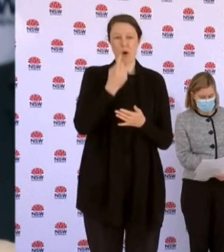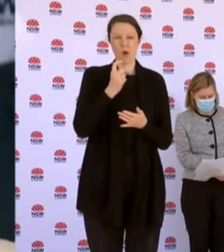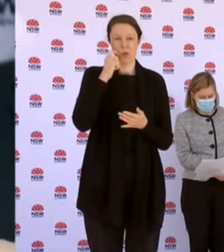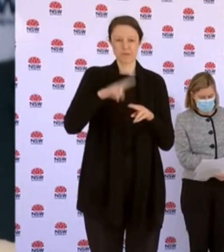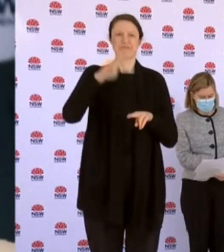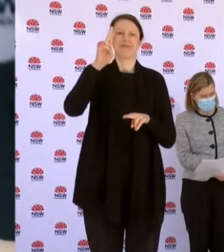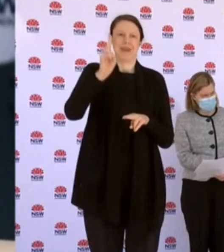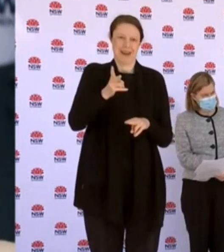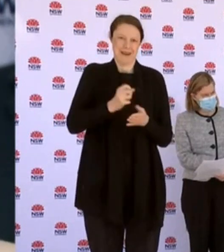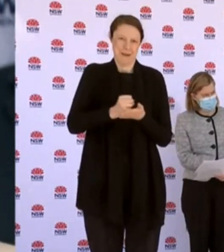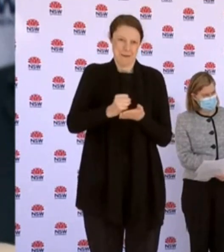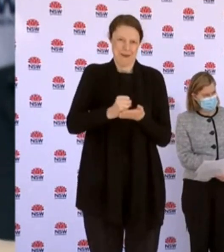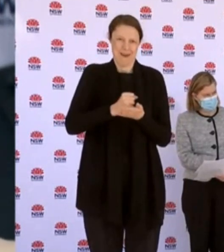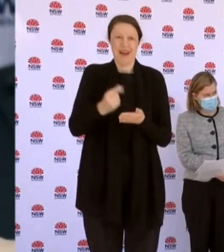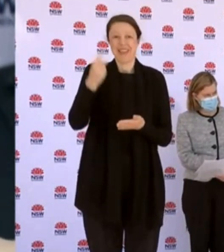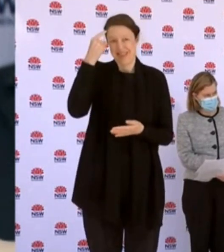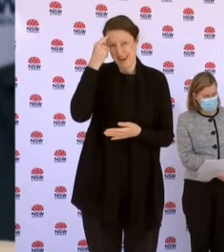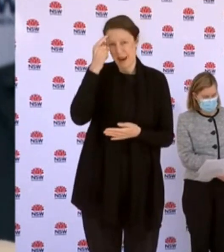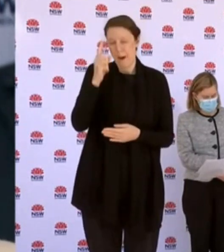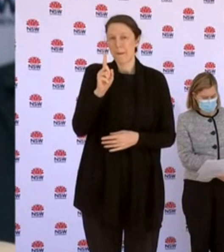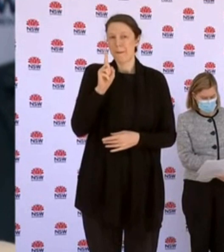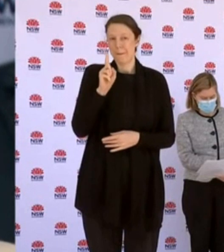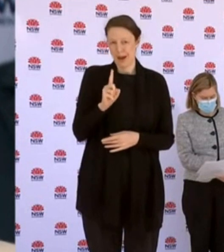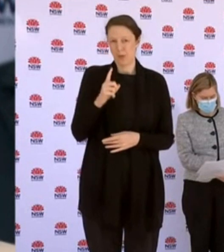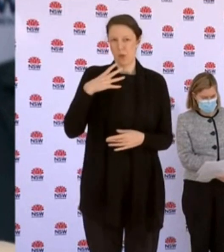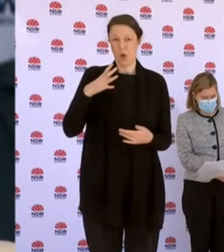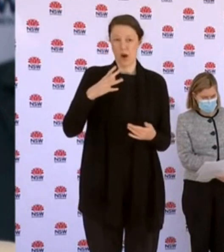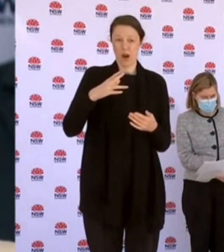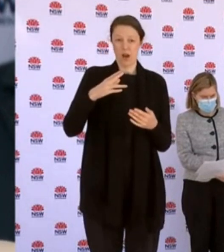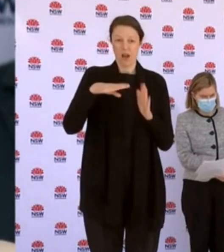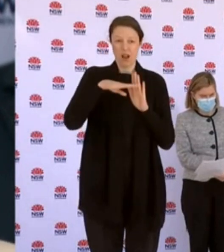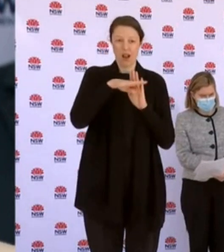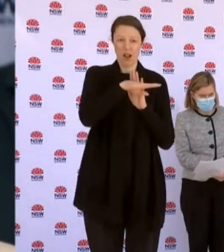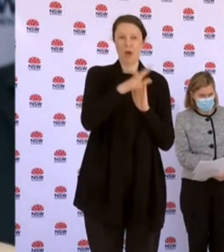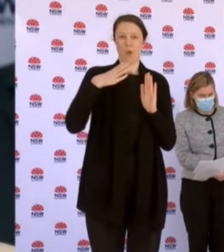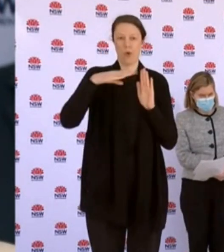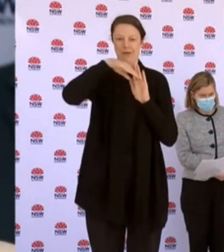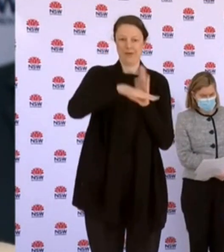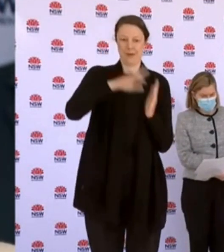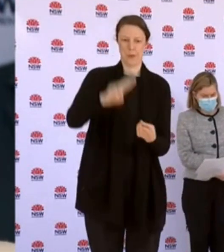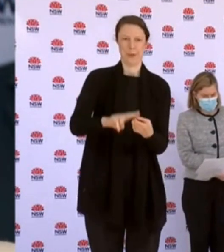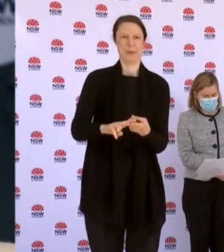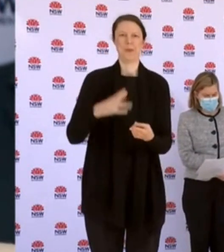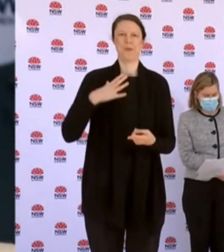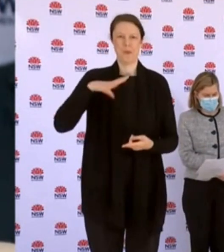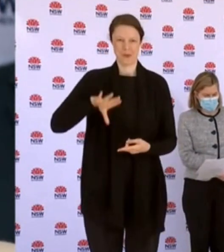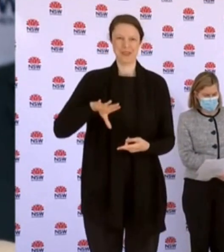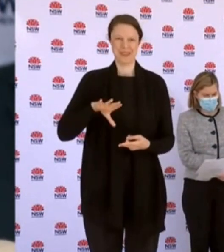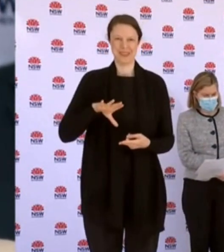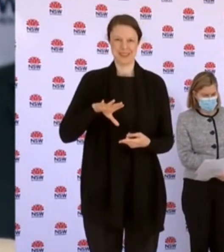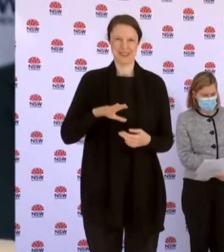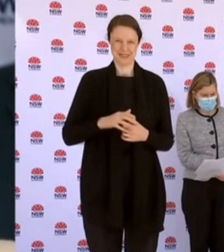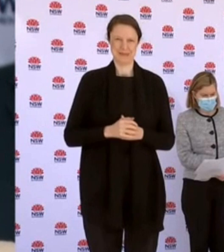stage now of stabilising, but we want to do better than that to get out of the lockdown. We need to do better than that to get out of the lockdown. We need to see a